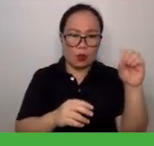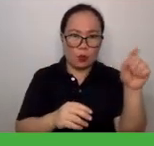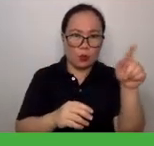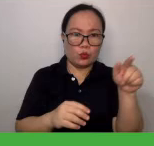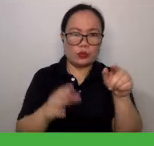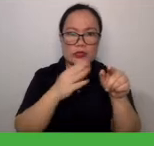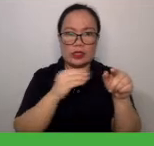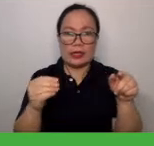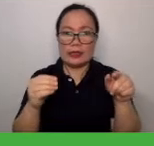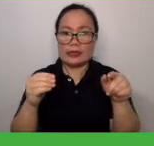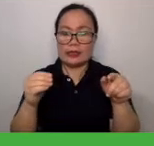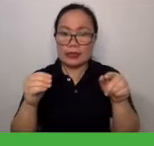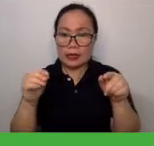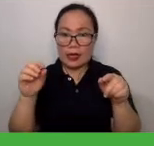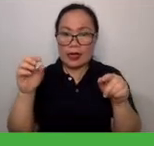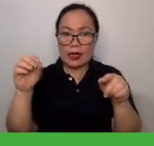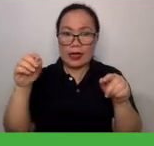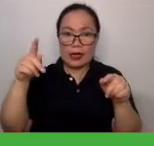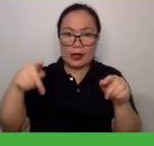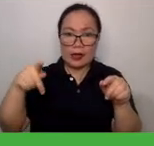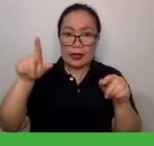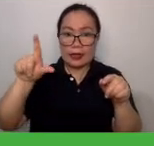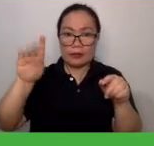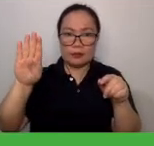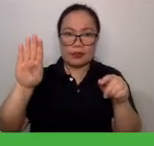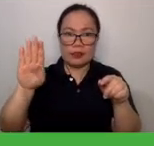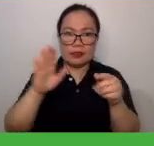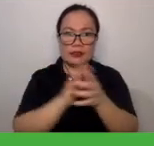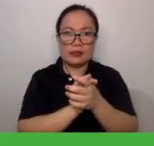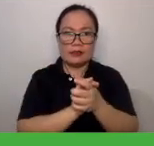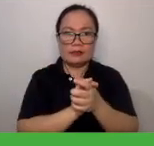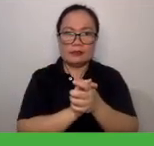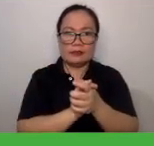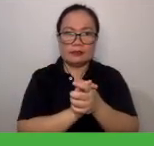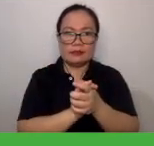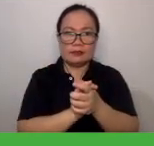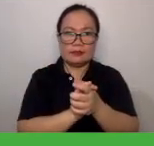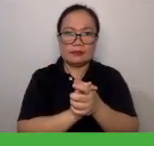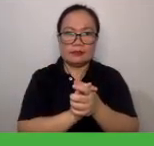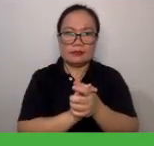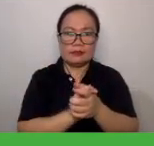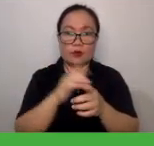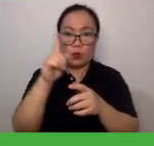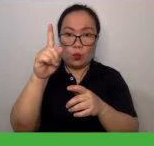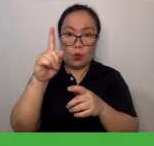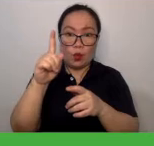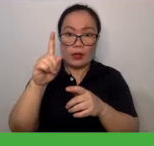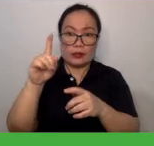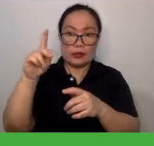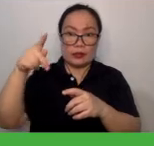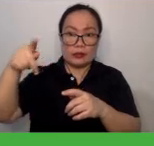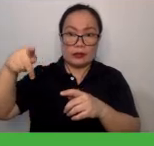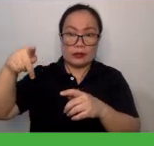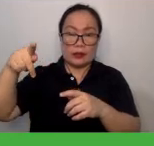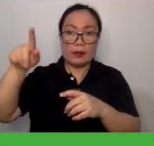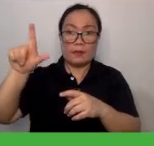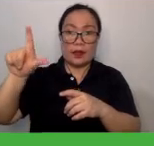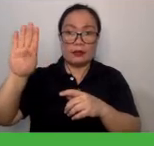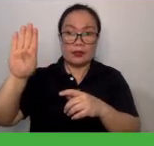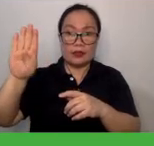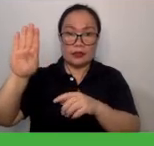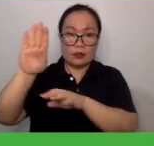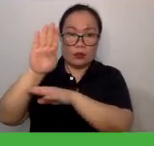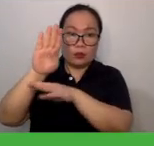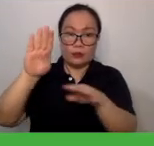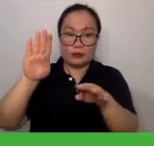ounce and pounds. So, ibig sabihin, yung pounds mo ang 1, yung ounce mo ang 16. So, laging ganon.